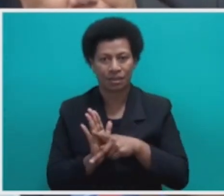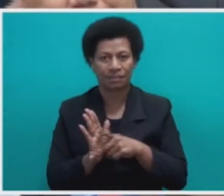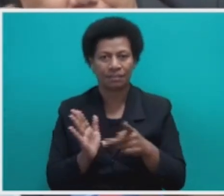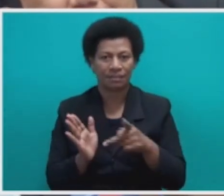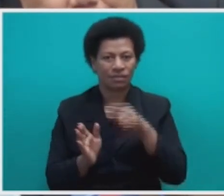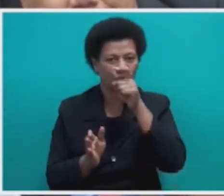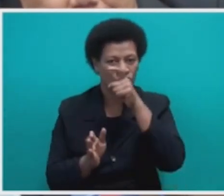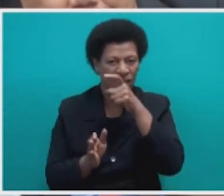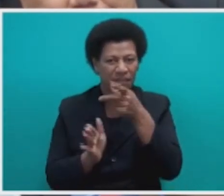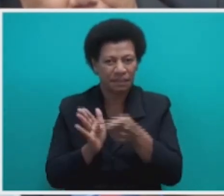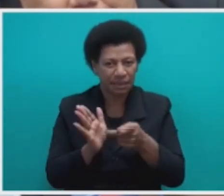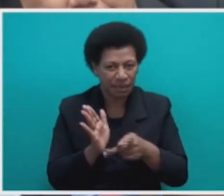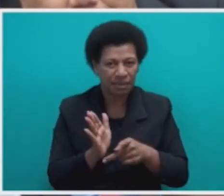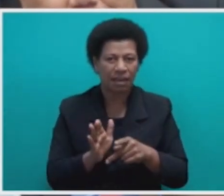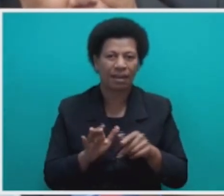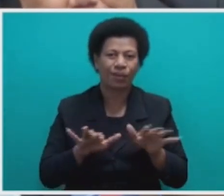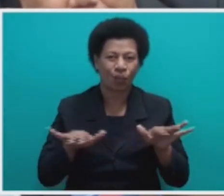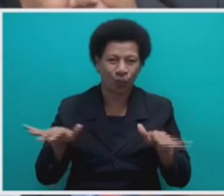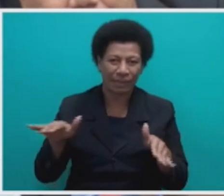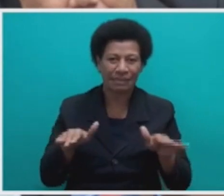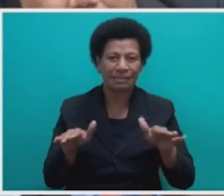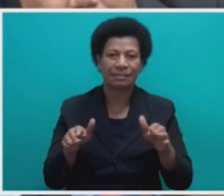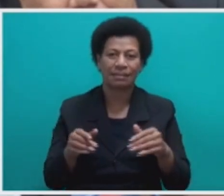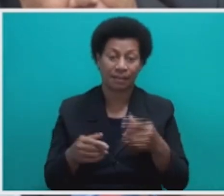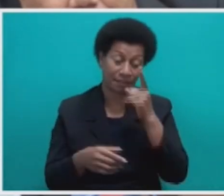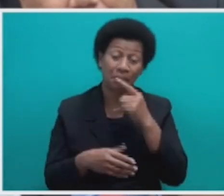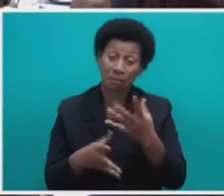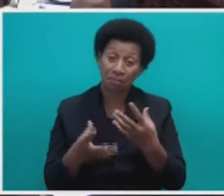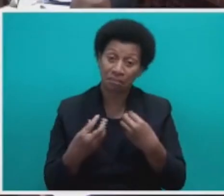wings, and people appreciate it. Thank you, Mr. Speaker.